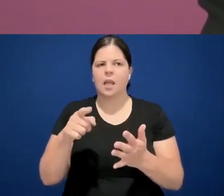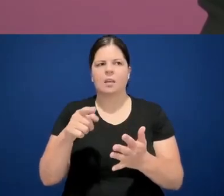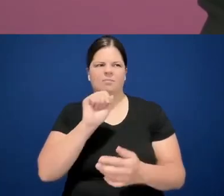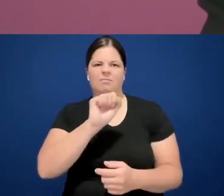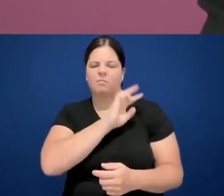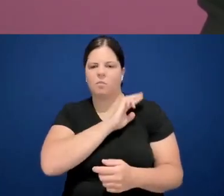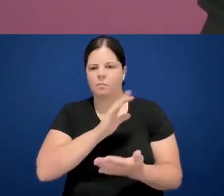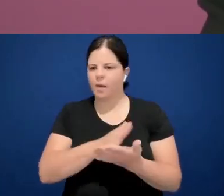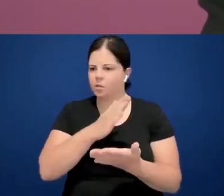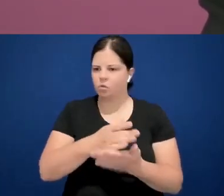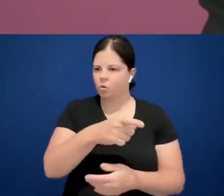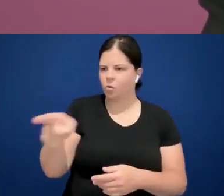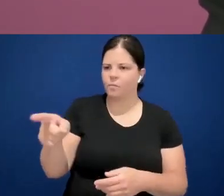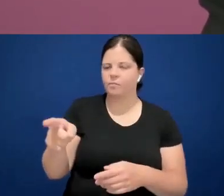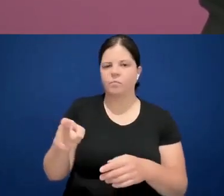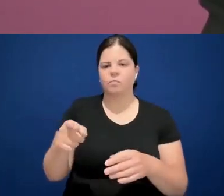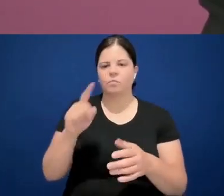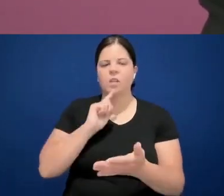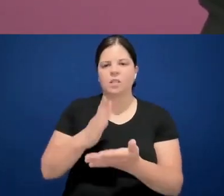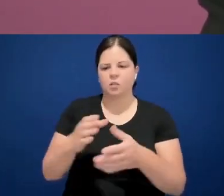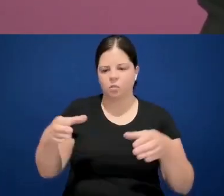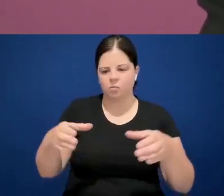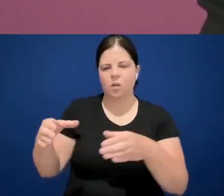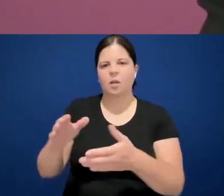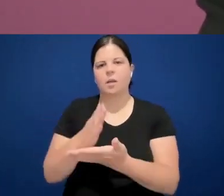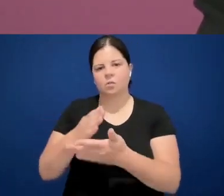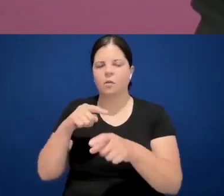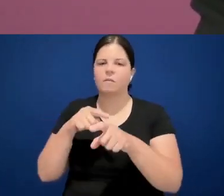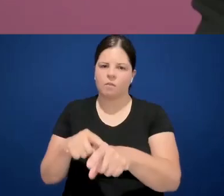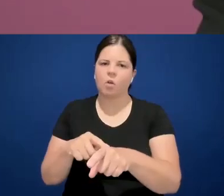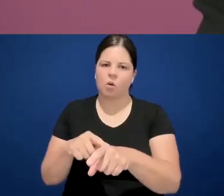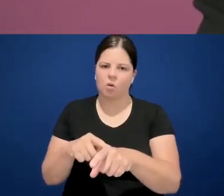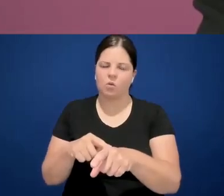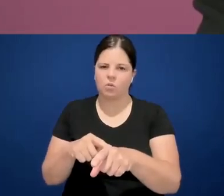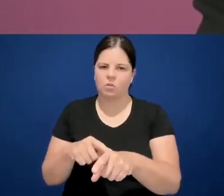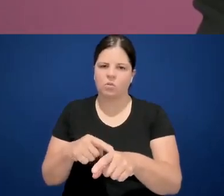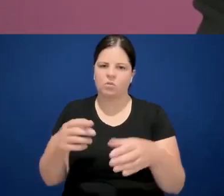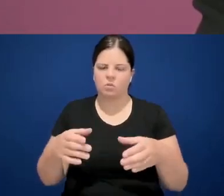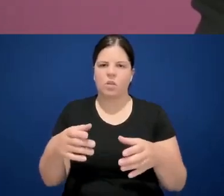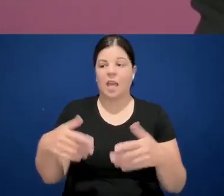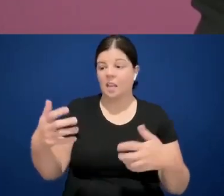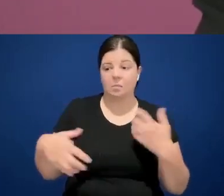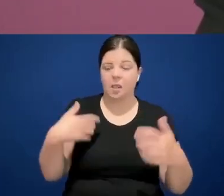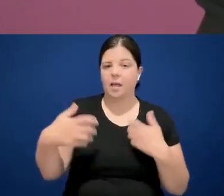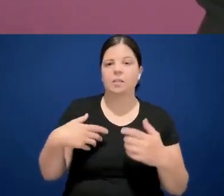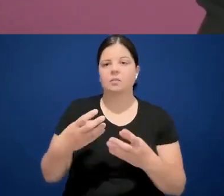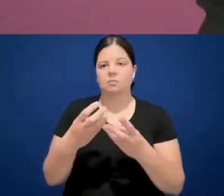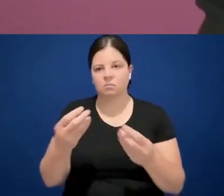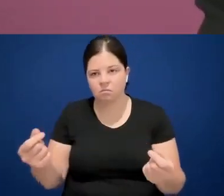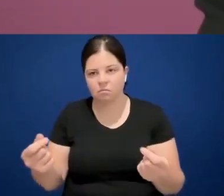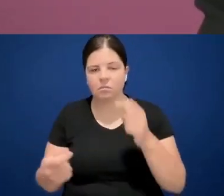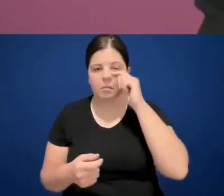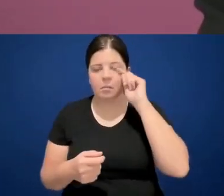of those integrity bodies and ensuring that any complaints are dealt with in respect to those bodies. And then over and above